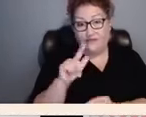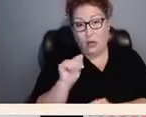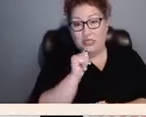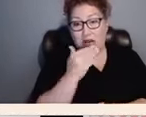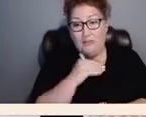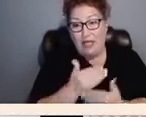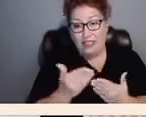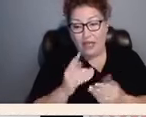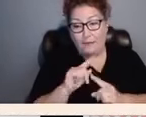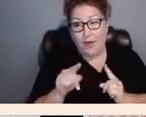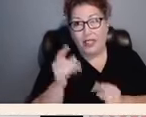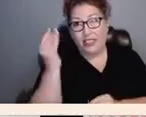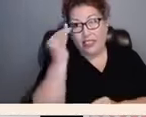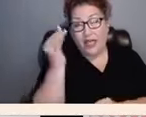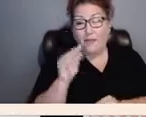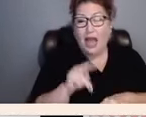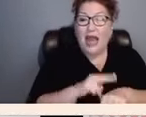of national